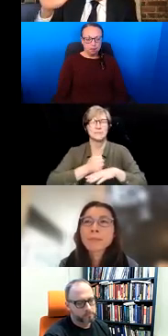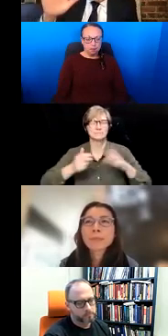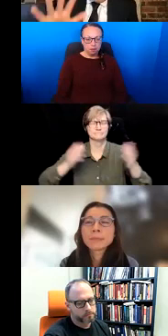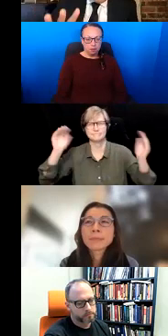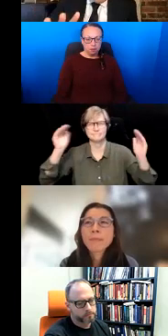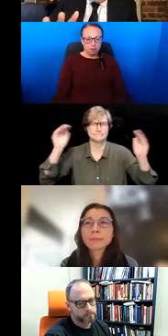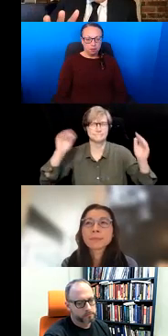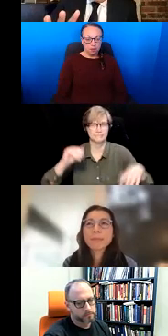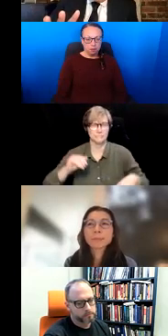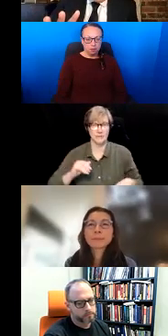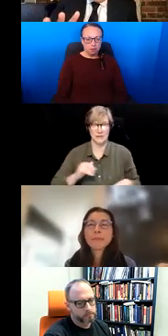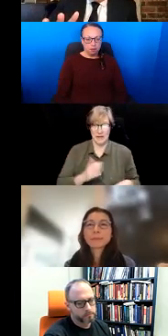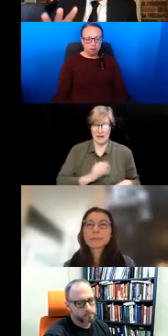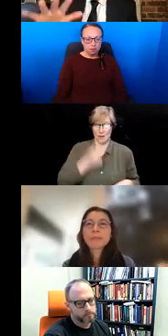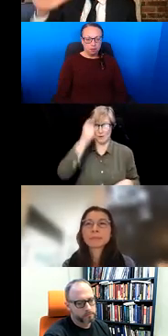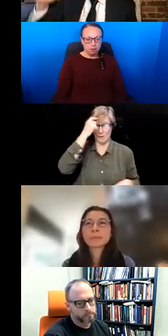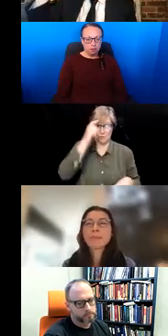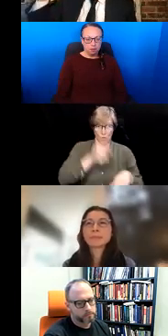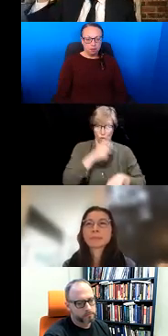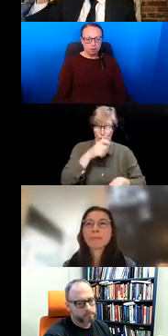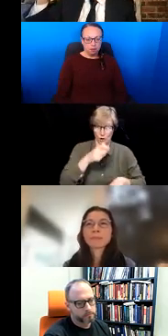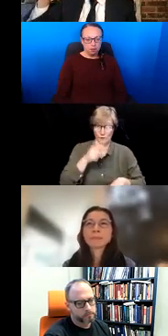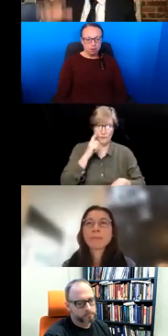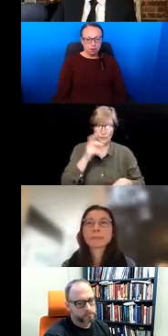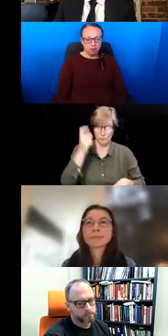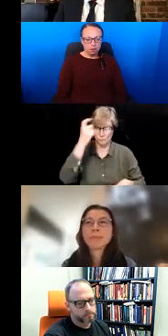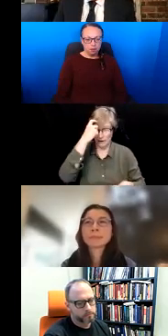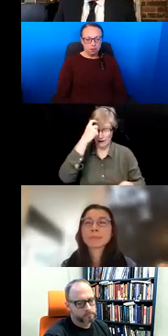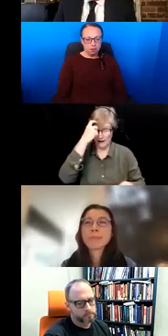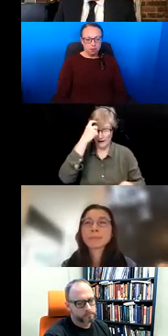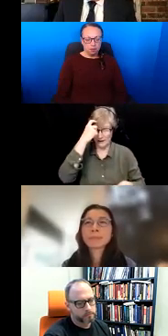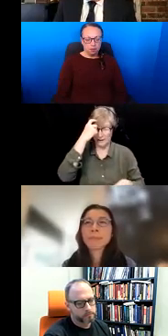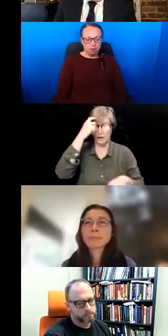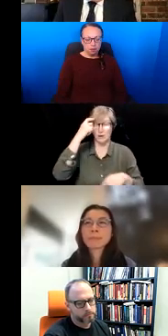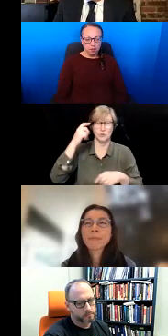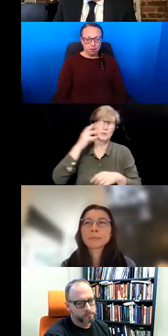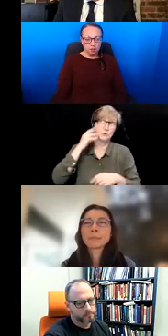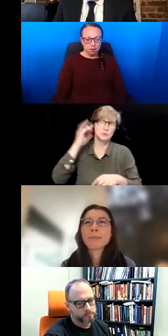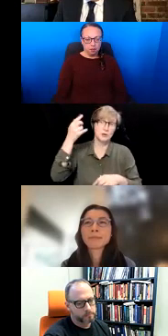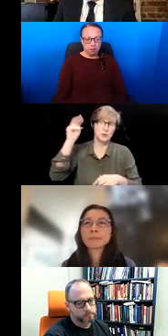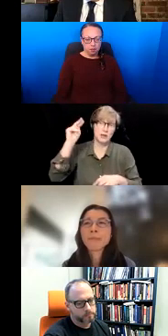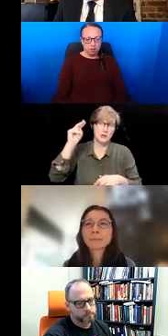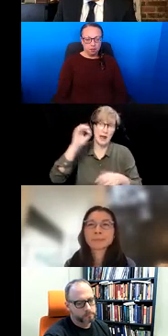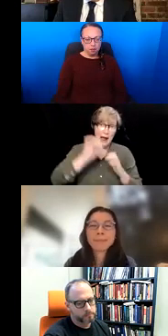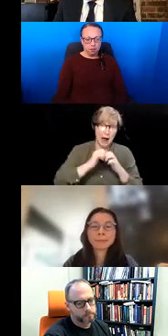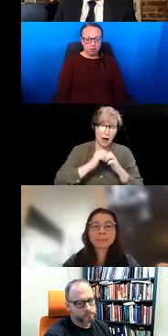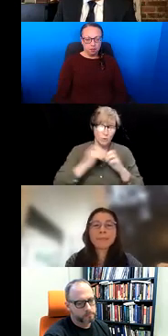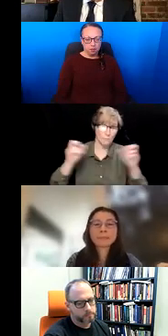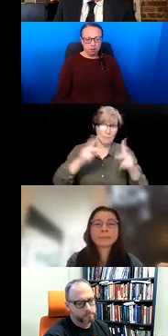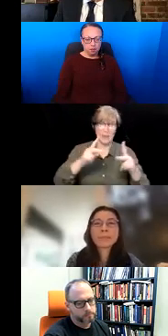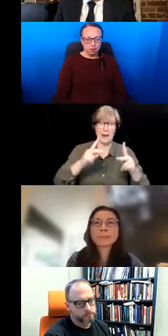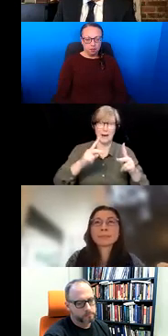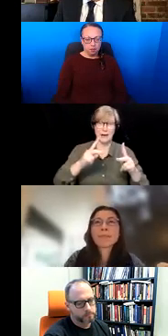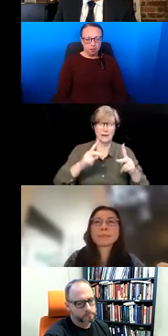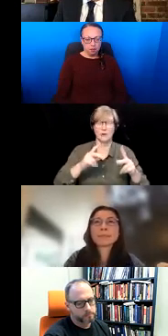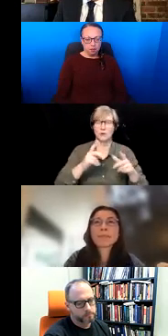mind, the longer it takes for the brain to kind of bounce back after manipulation is a kind of index of how plastic